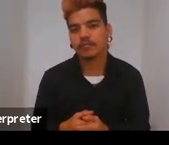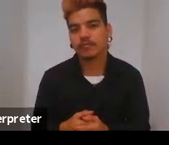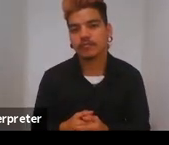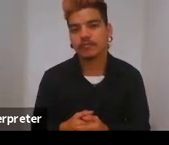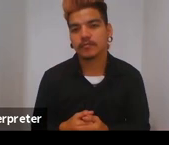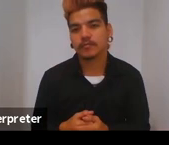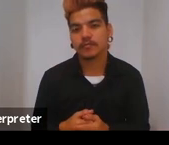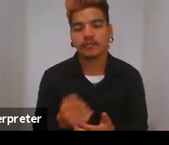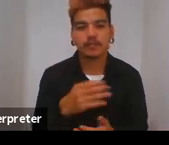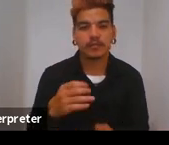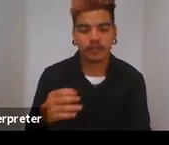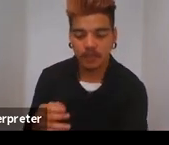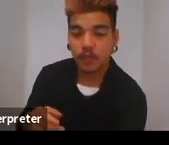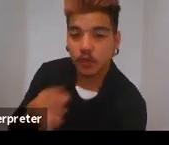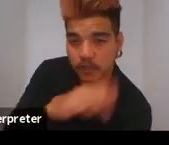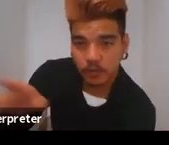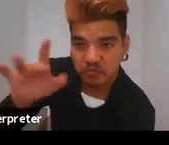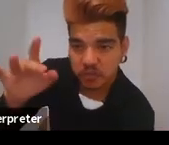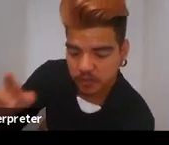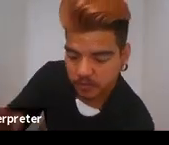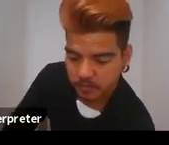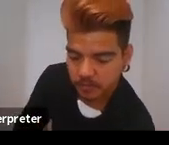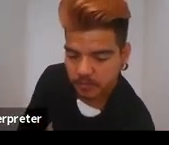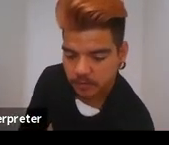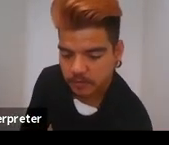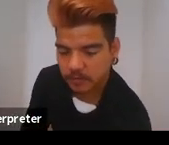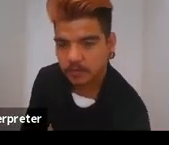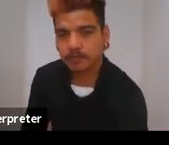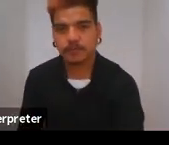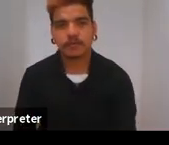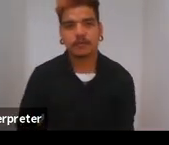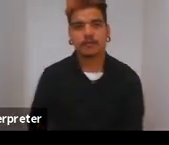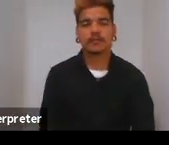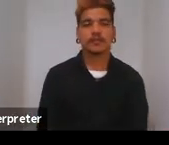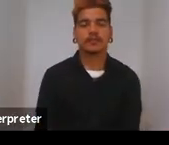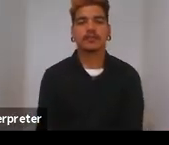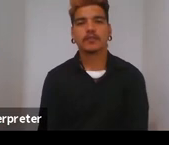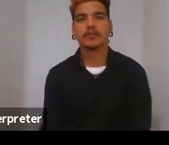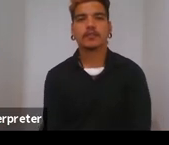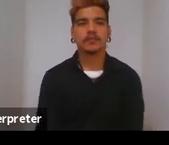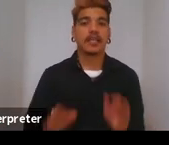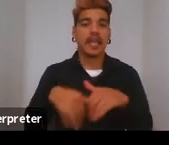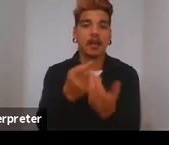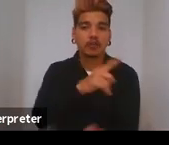Emily, you're about to see the slides. Can you go to the Zoom? How do you Zoom? Thank you.